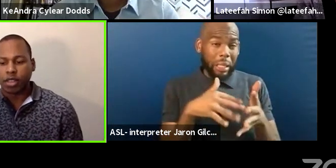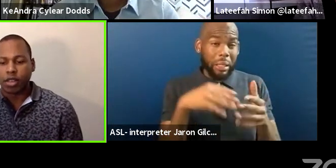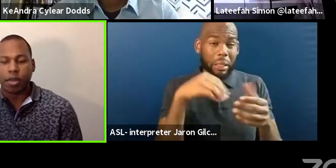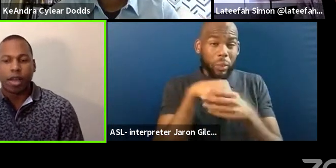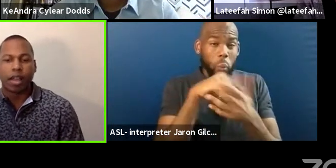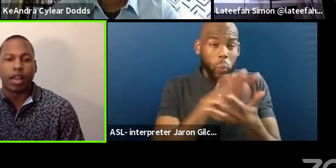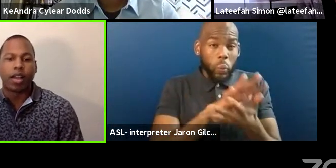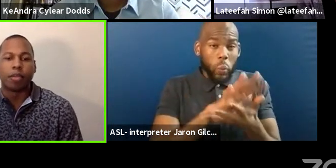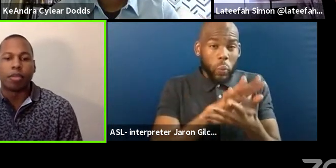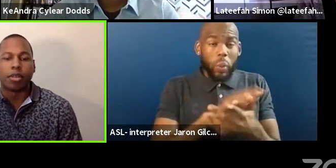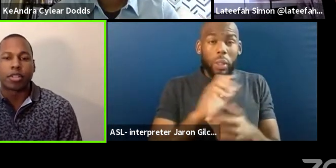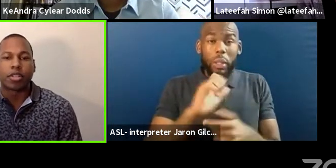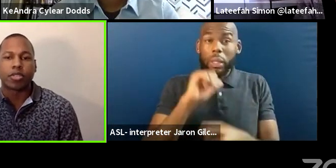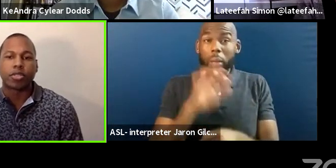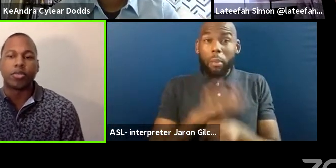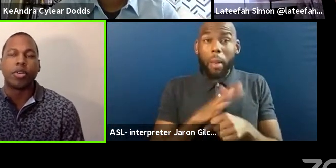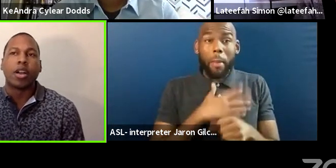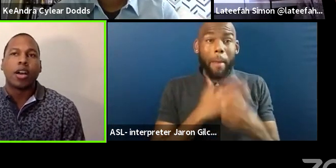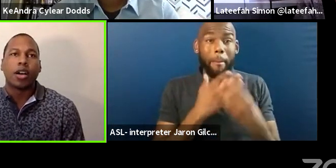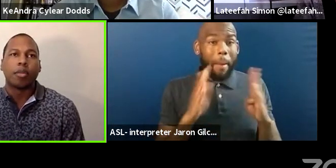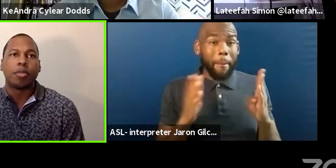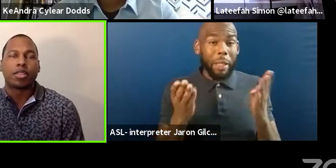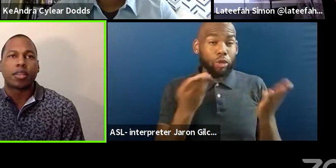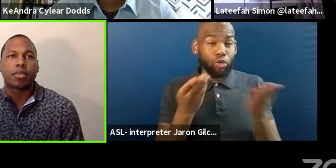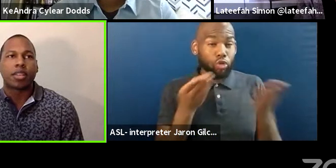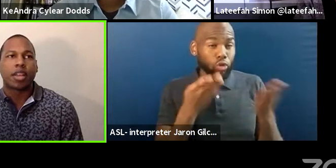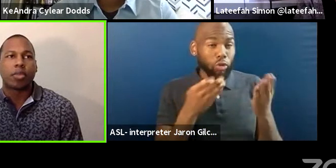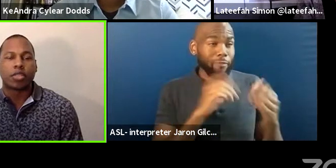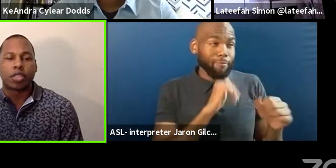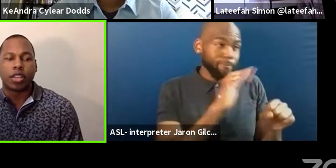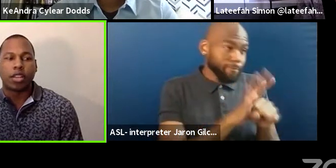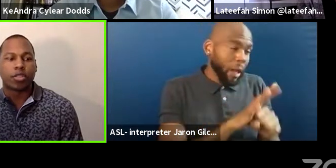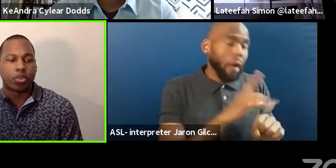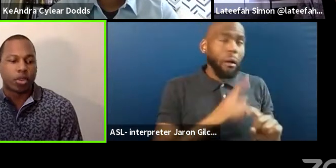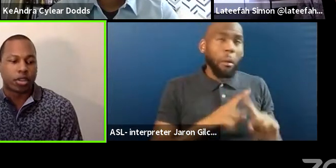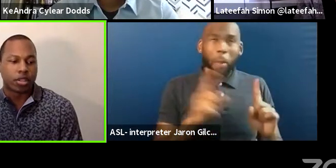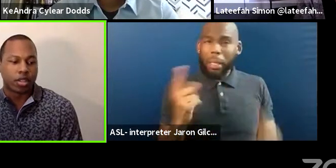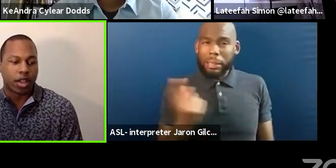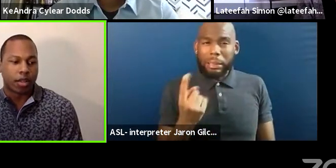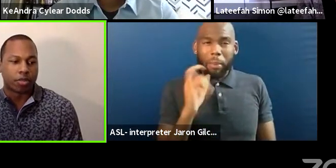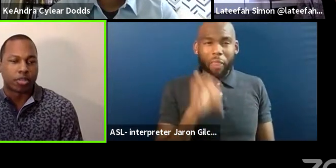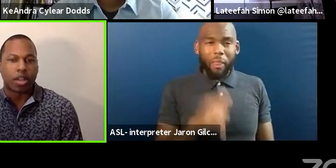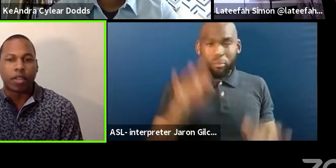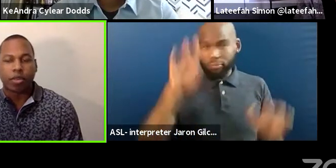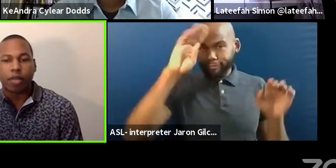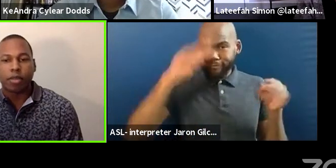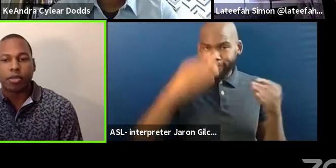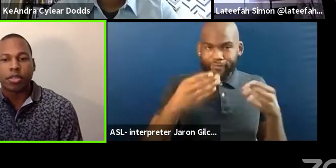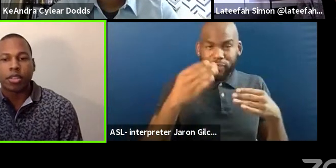and commit my public service to, but something that was geared towards